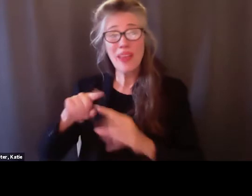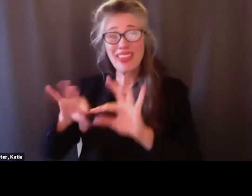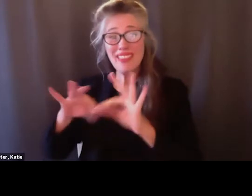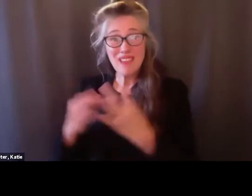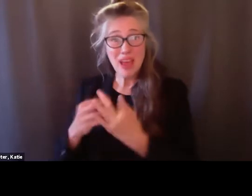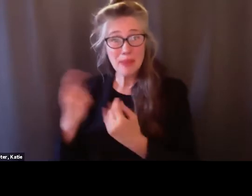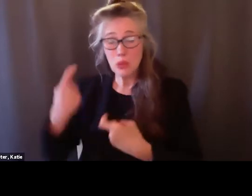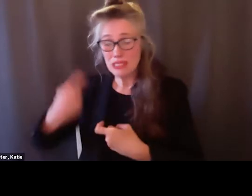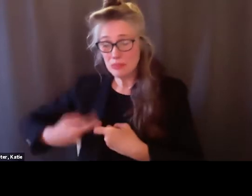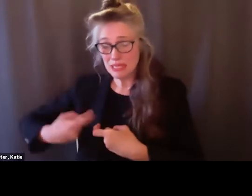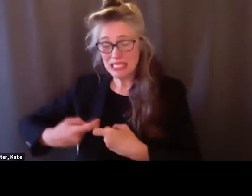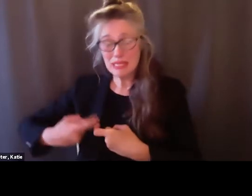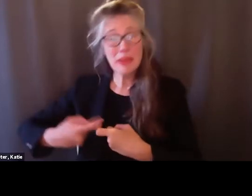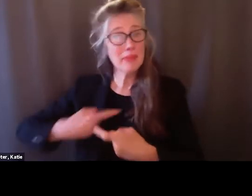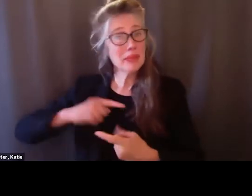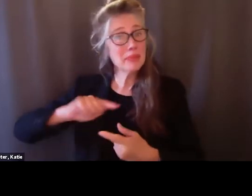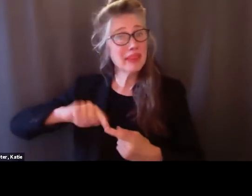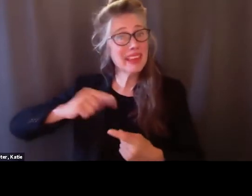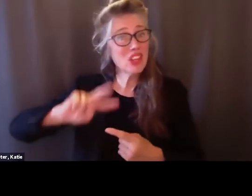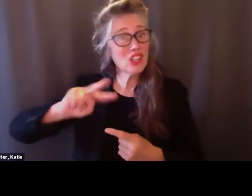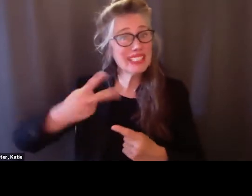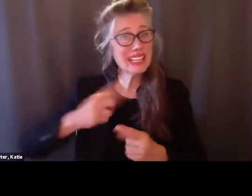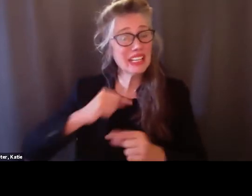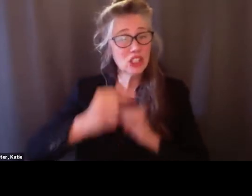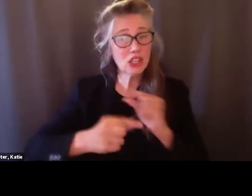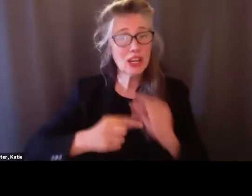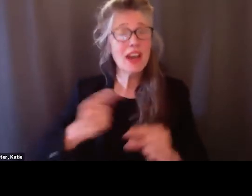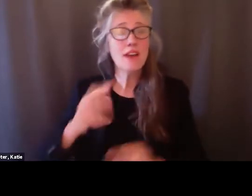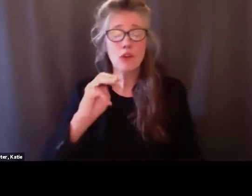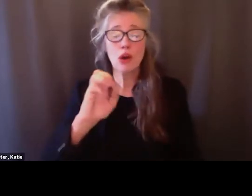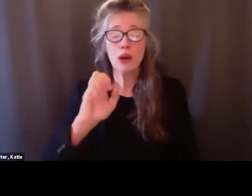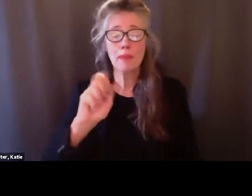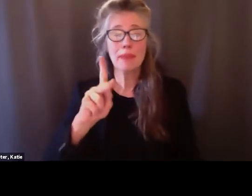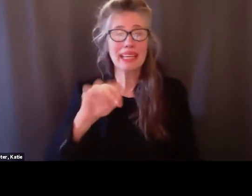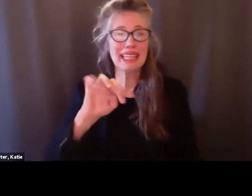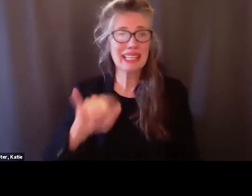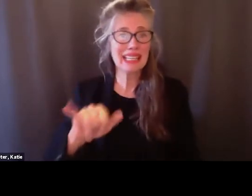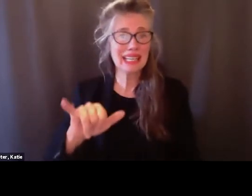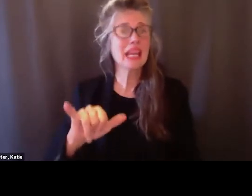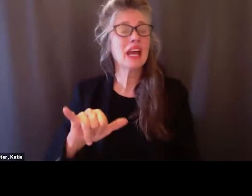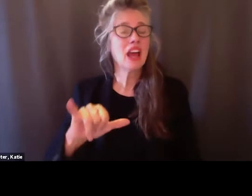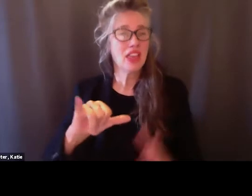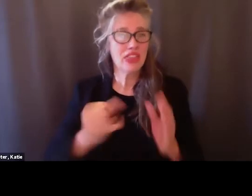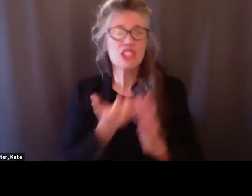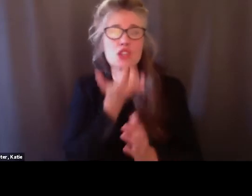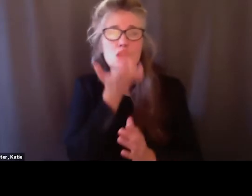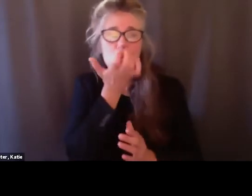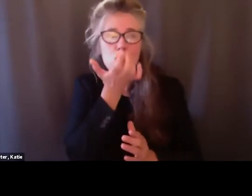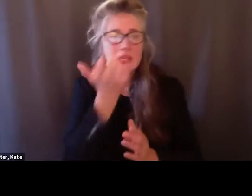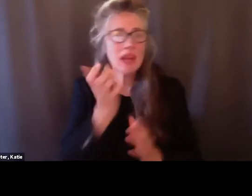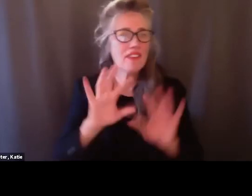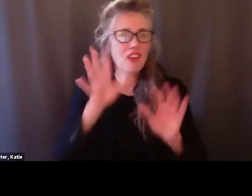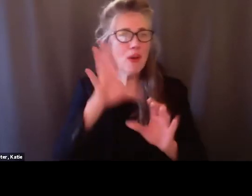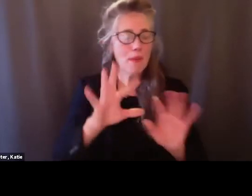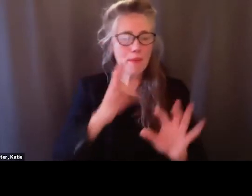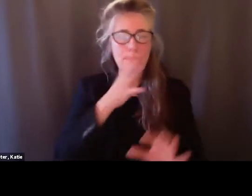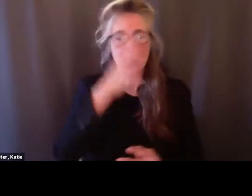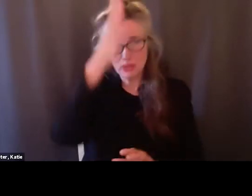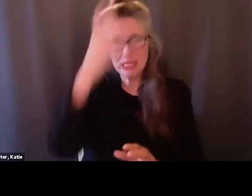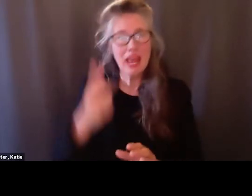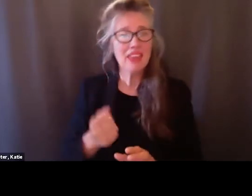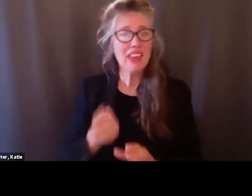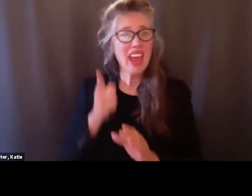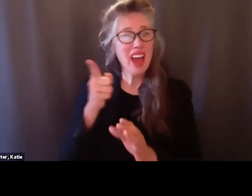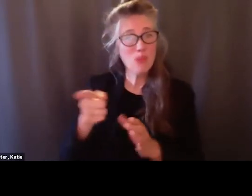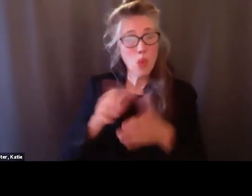in the McKinley community. The grassroots group of parents, SOS McKinley, wants one track left in English instruction in their neighborhood